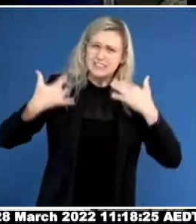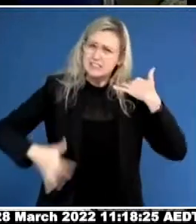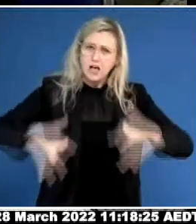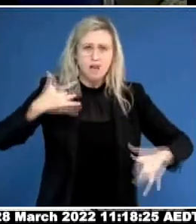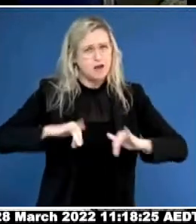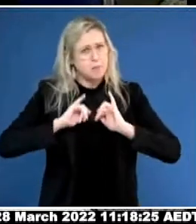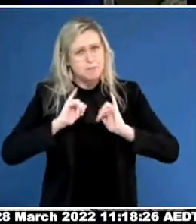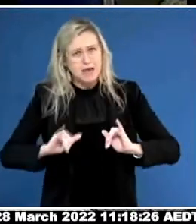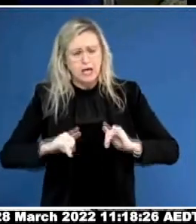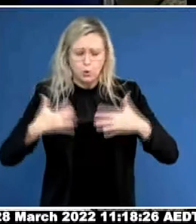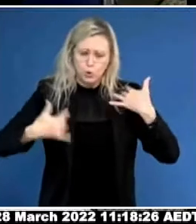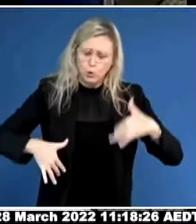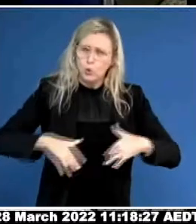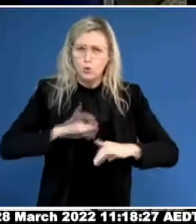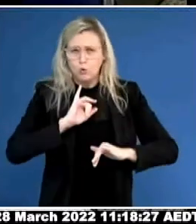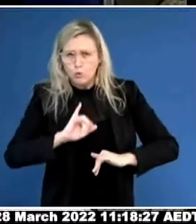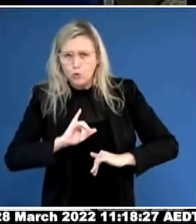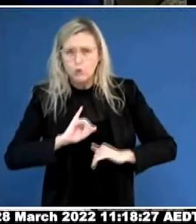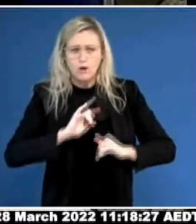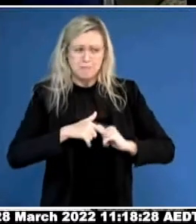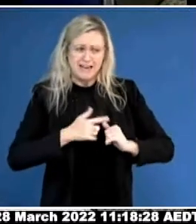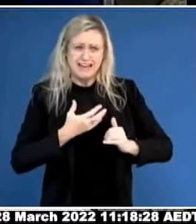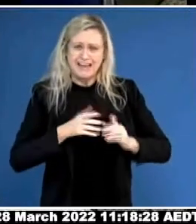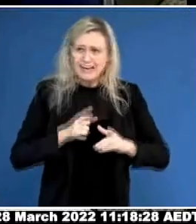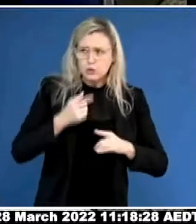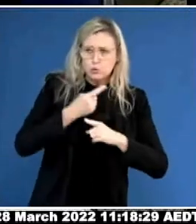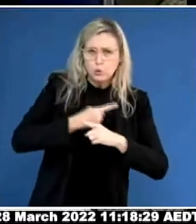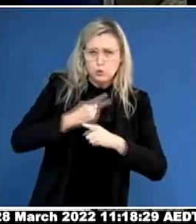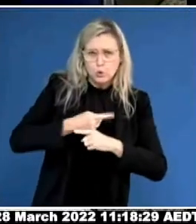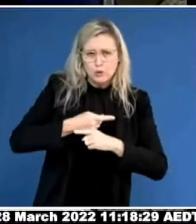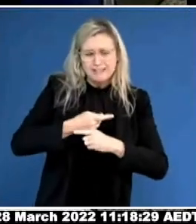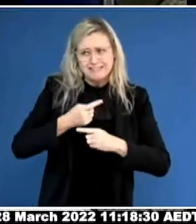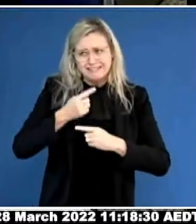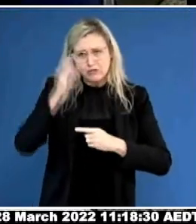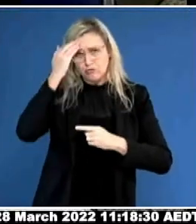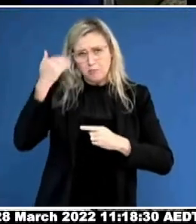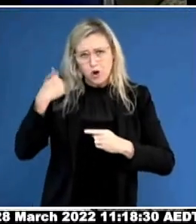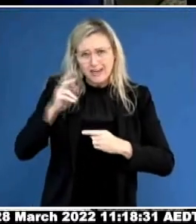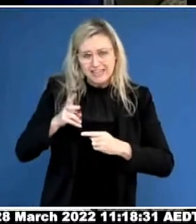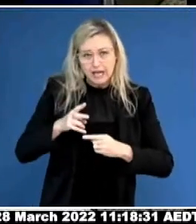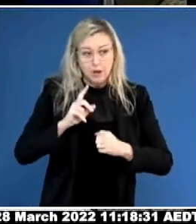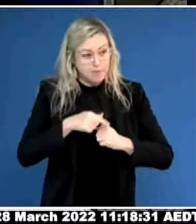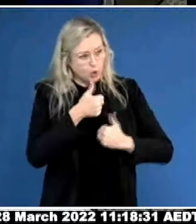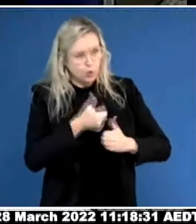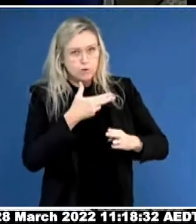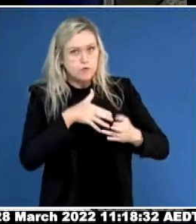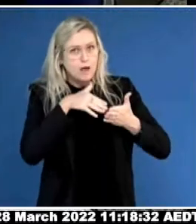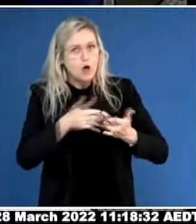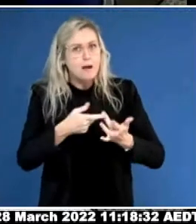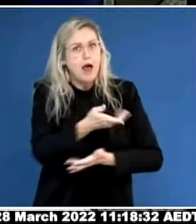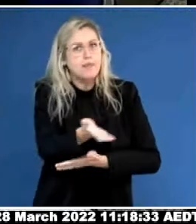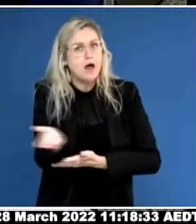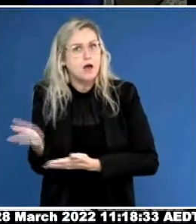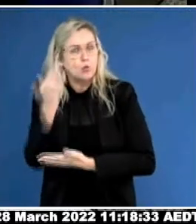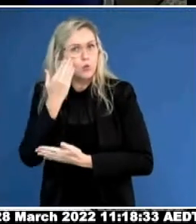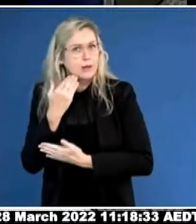wanted other people to know about your story because it helps make you feel stronger, but you want other women to